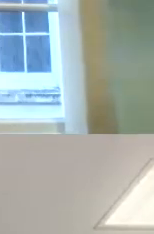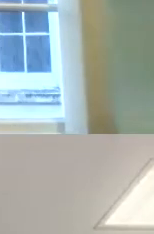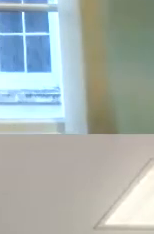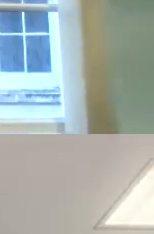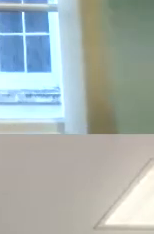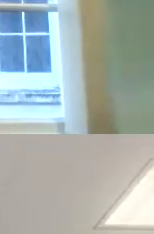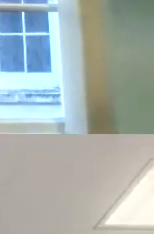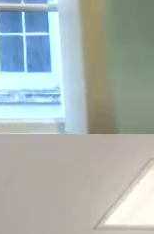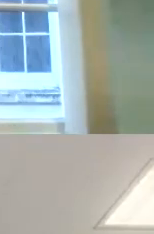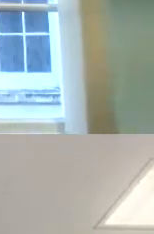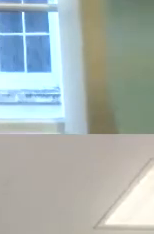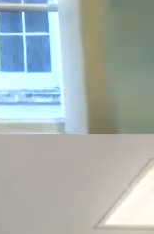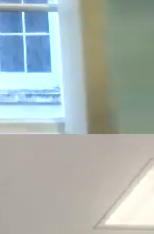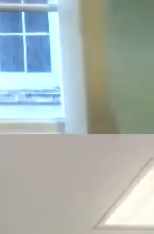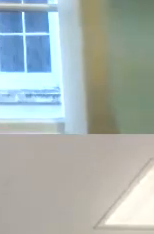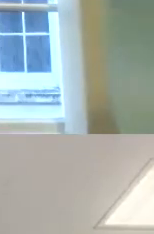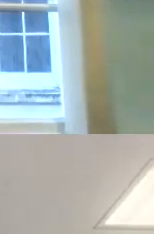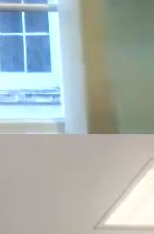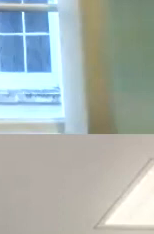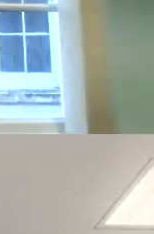one of the risks, and I would advise against it.